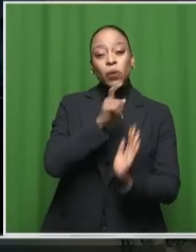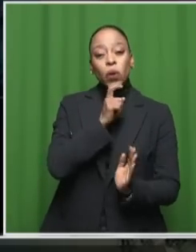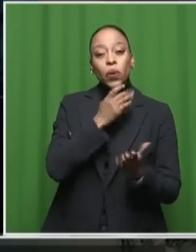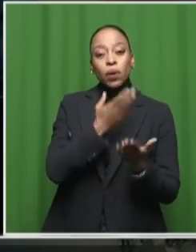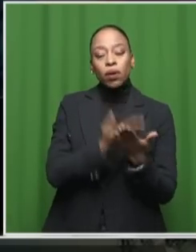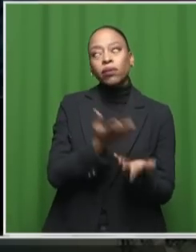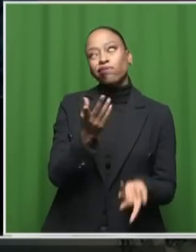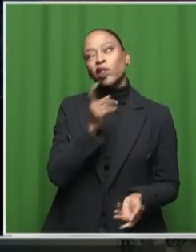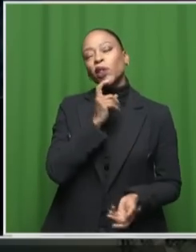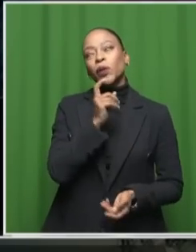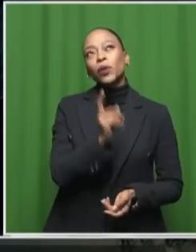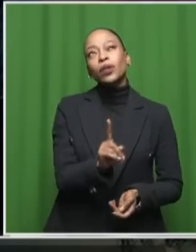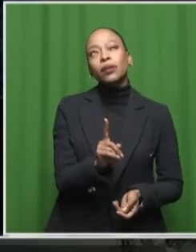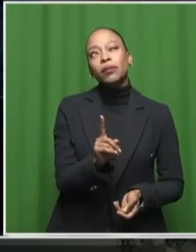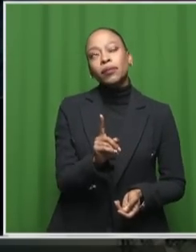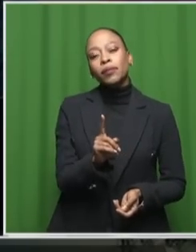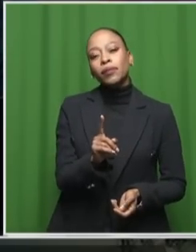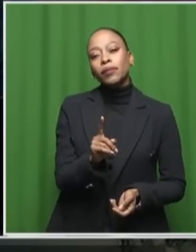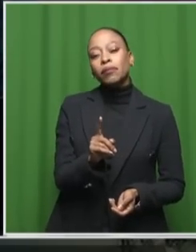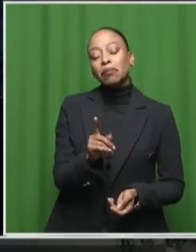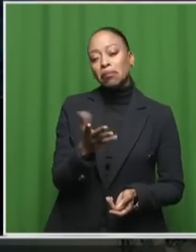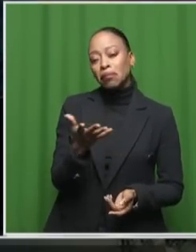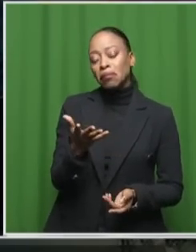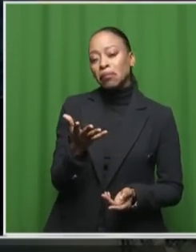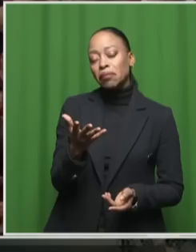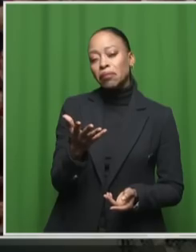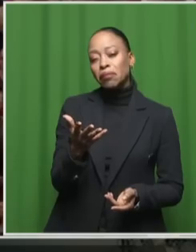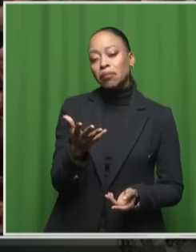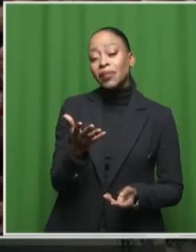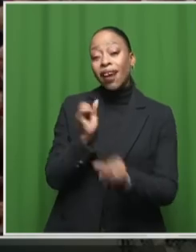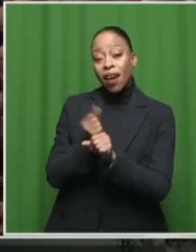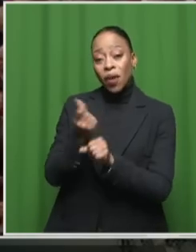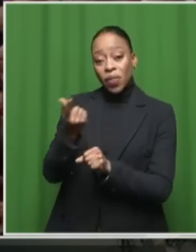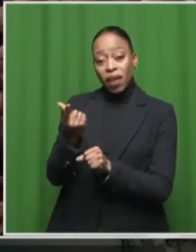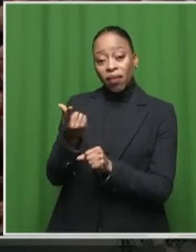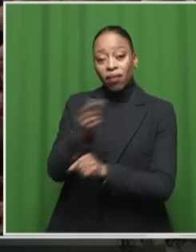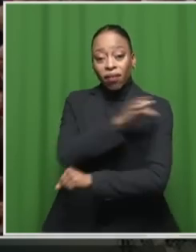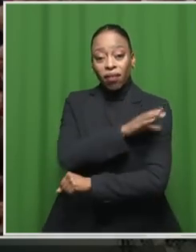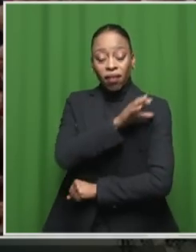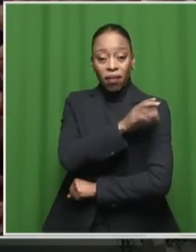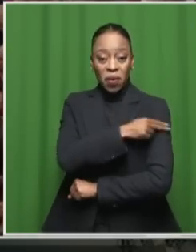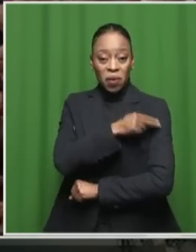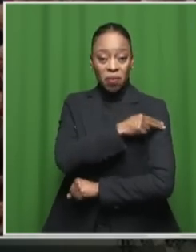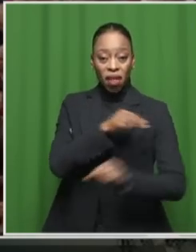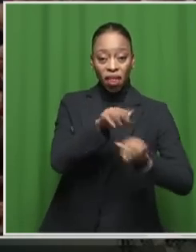the example of the state of public health in the province of Gauteng.